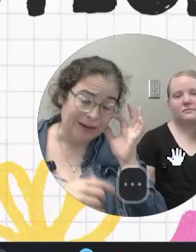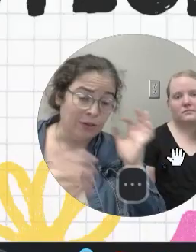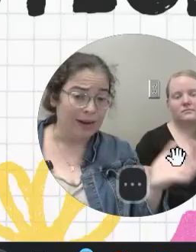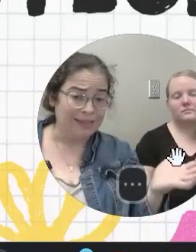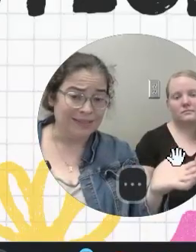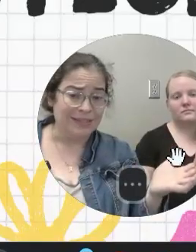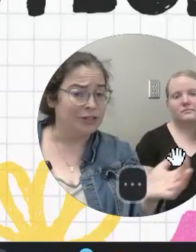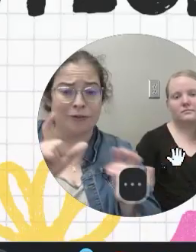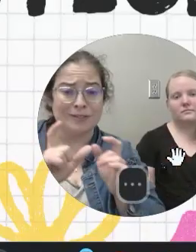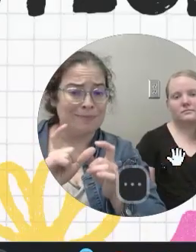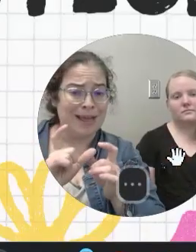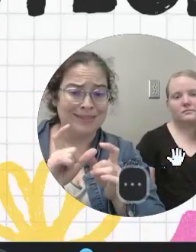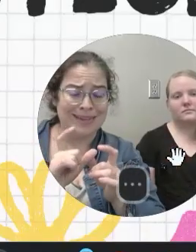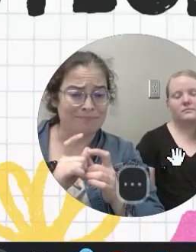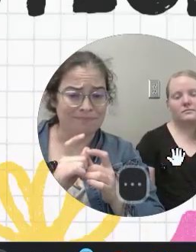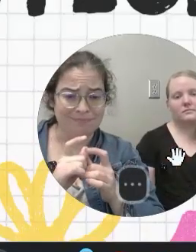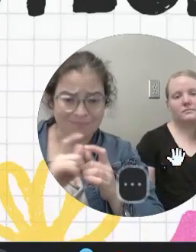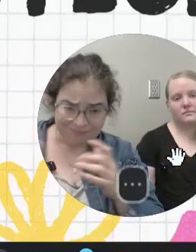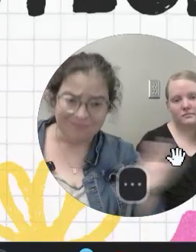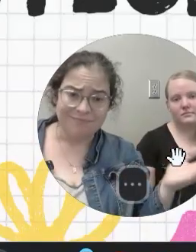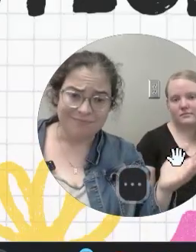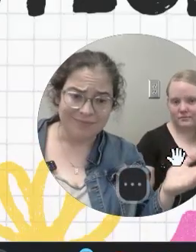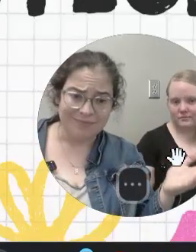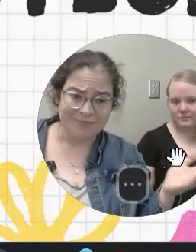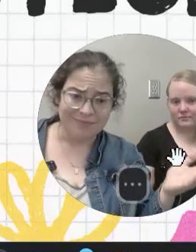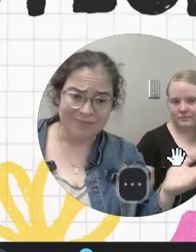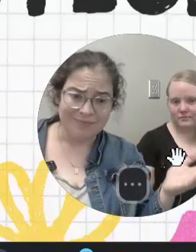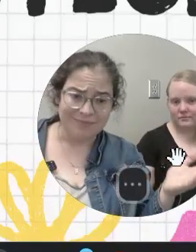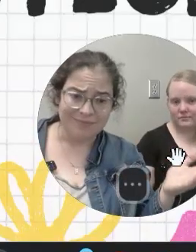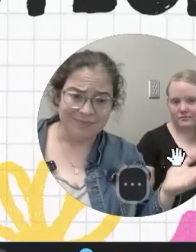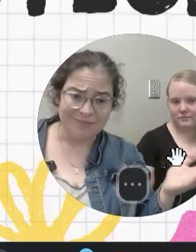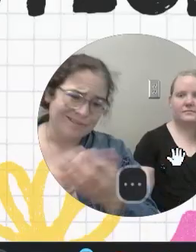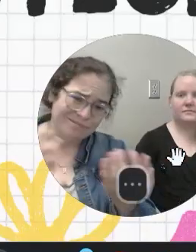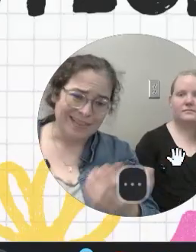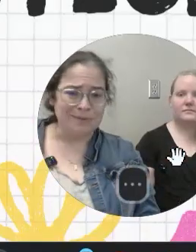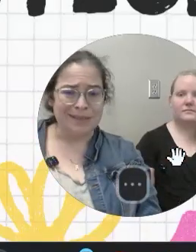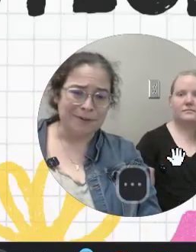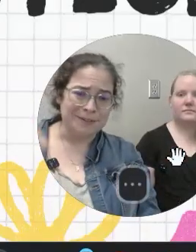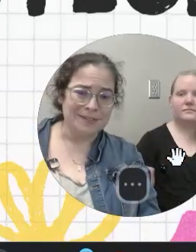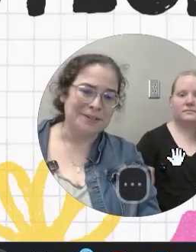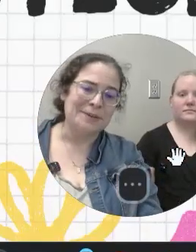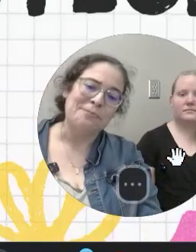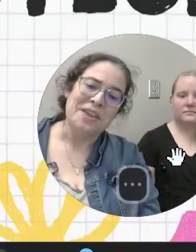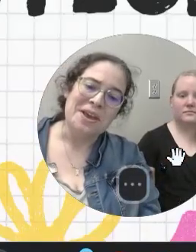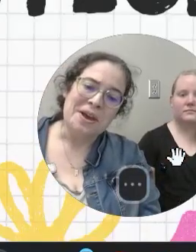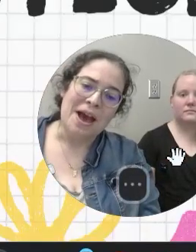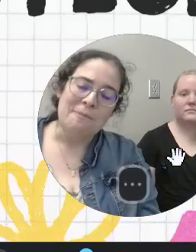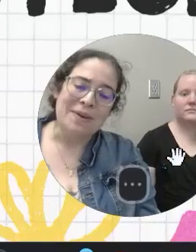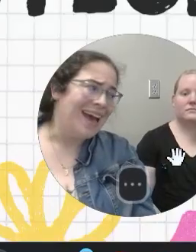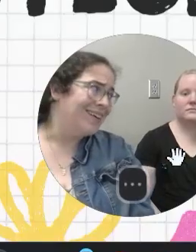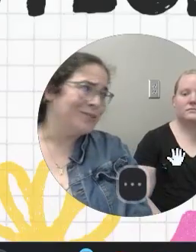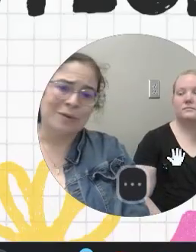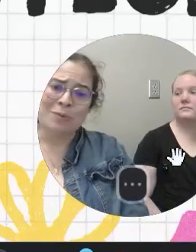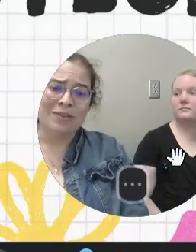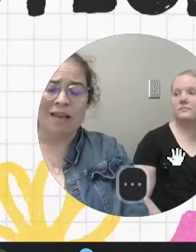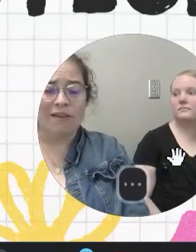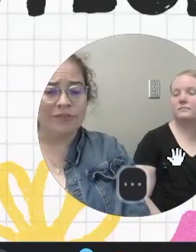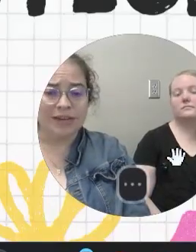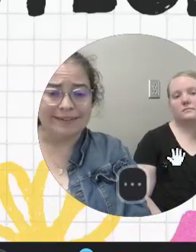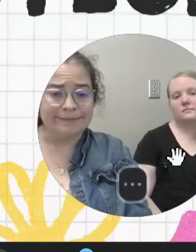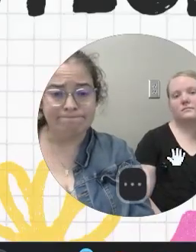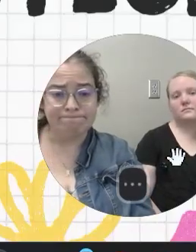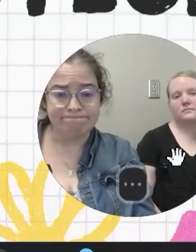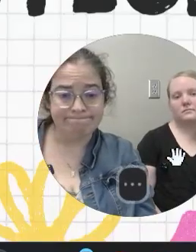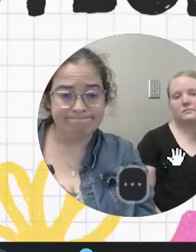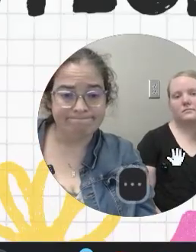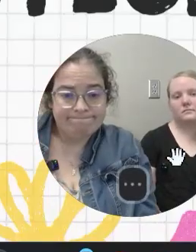and please, or comment on the Loom or email us. If you're in Lawrence, it's just our first name, last name in